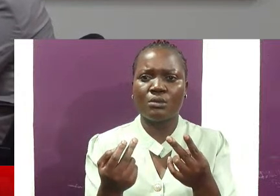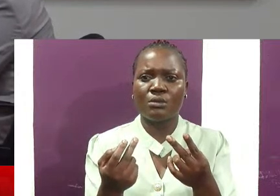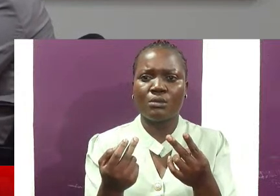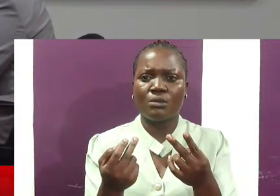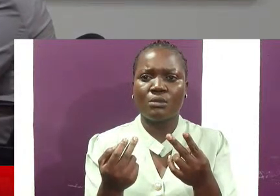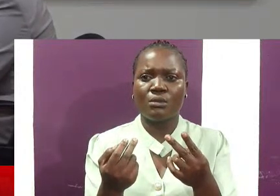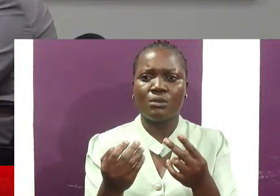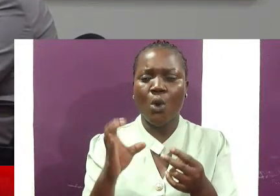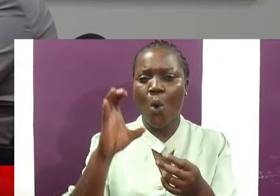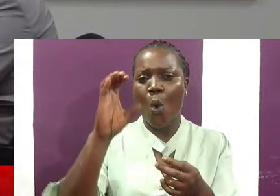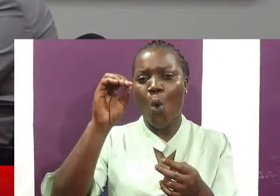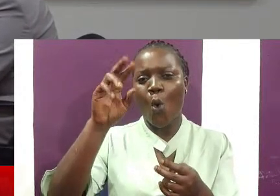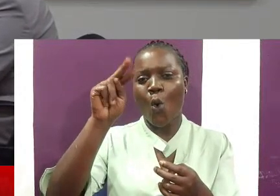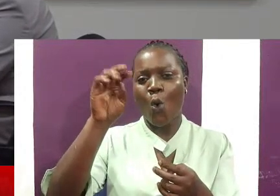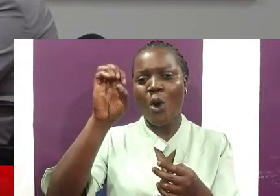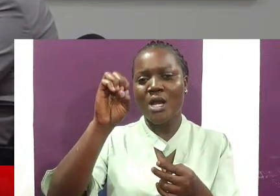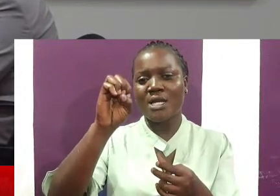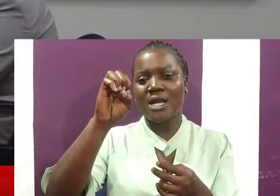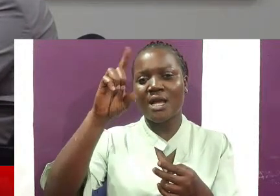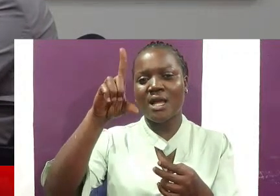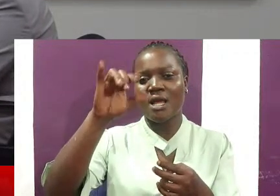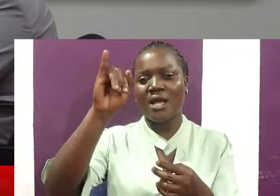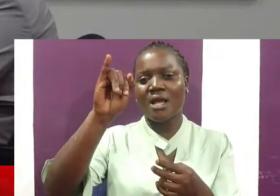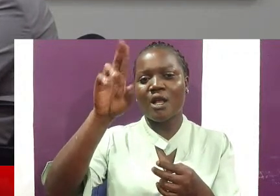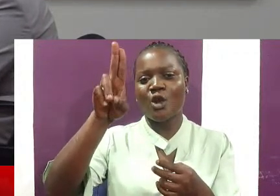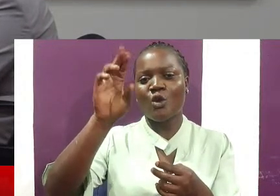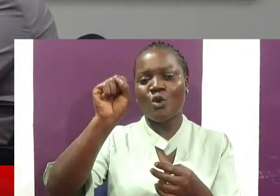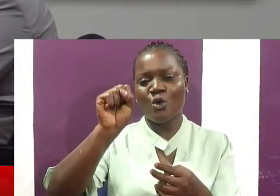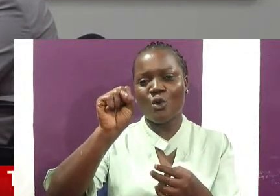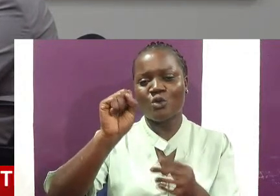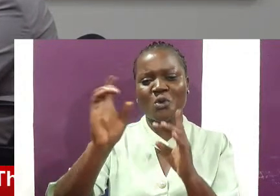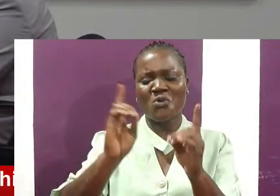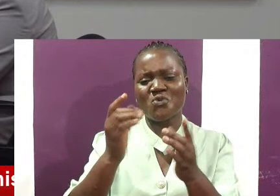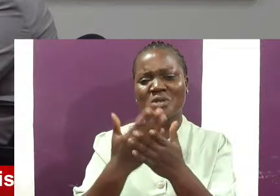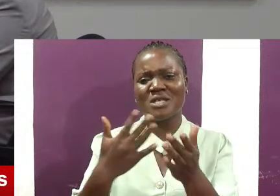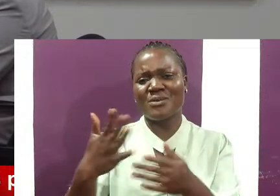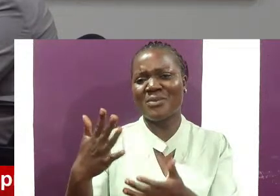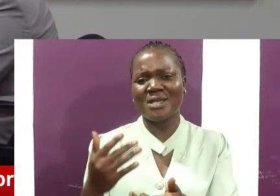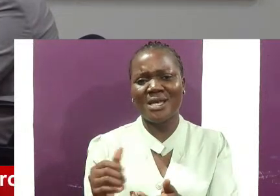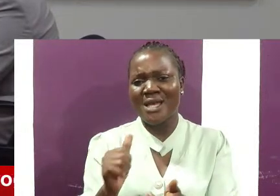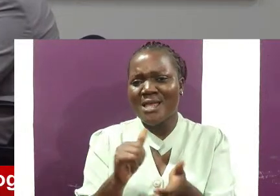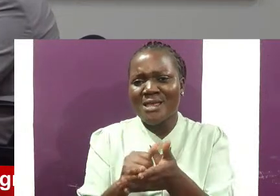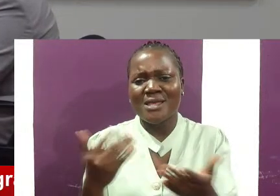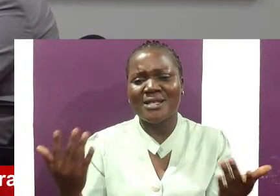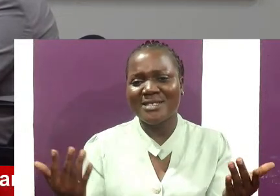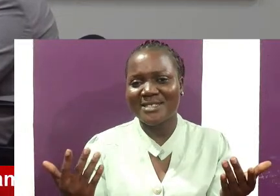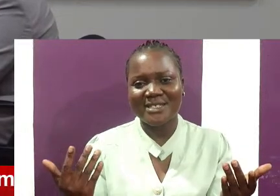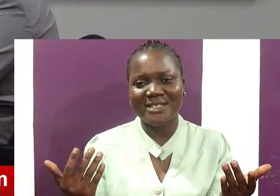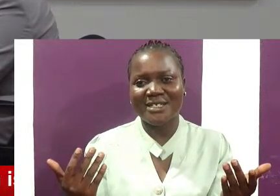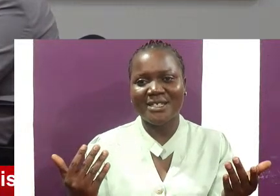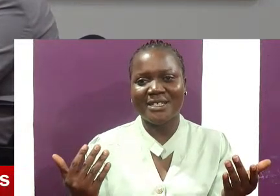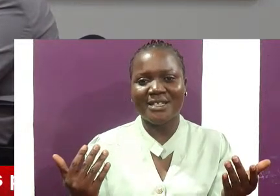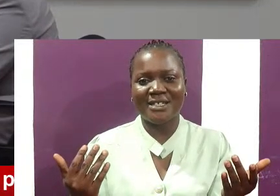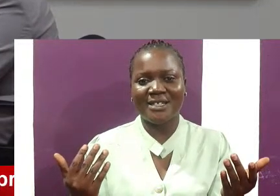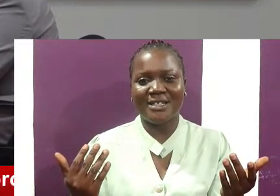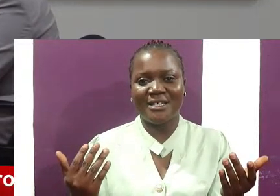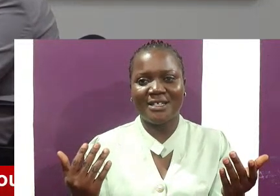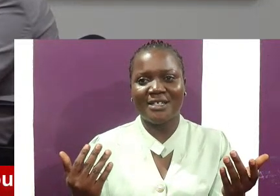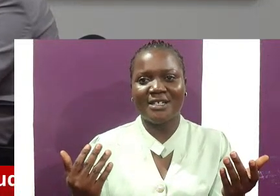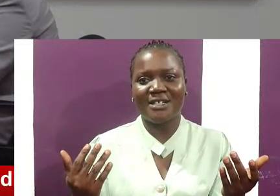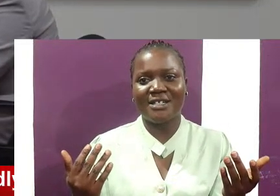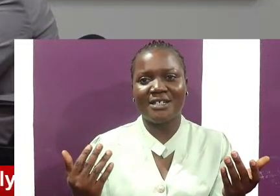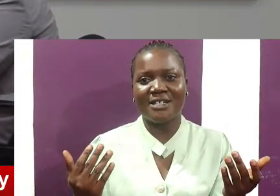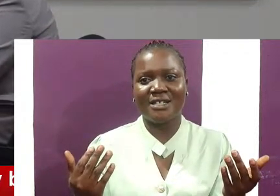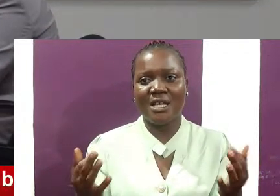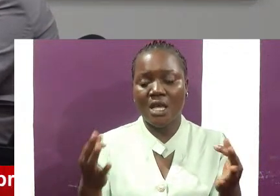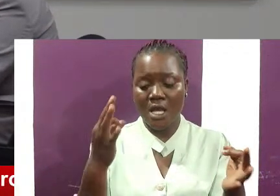doing all of the things that he did, could have lacked something, then we need to figure out what that is. Now, here's the other problem with this question, though. If